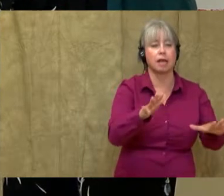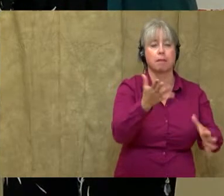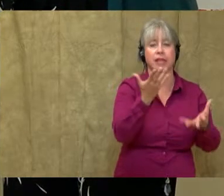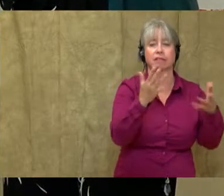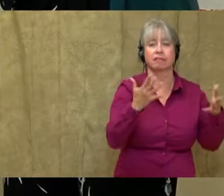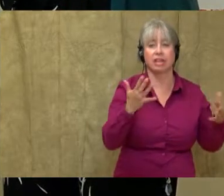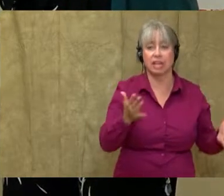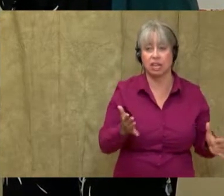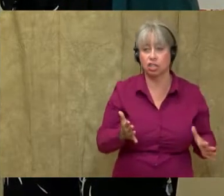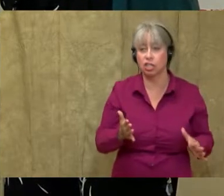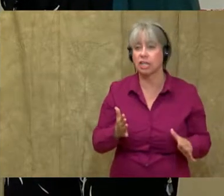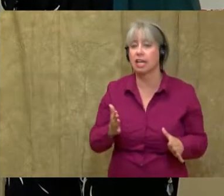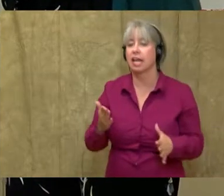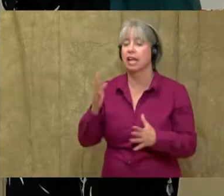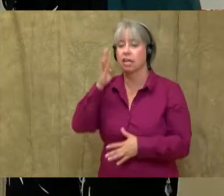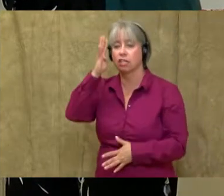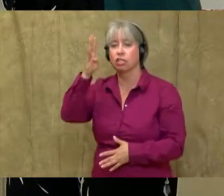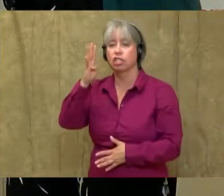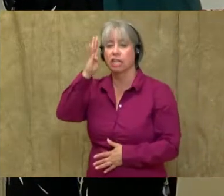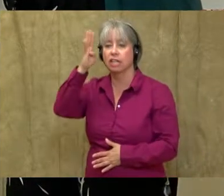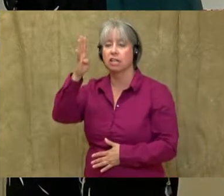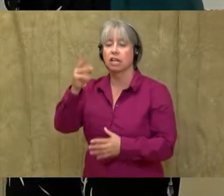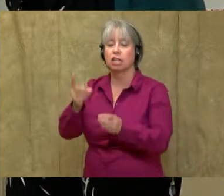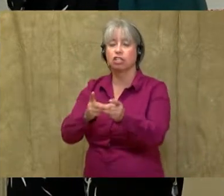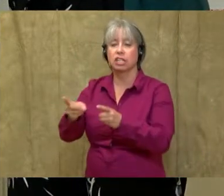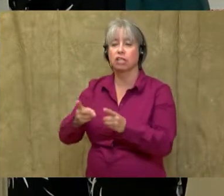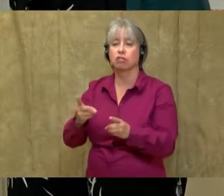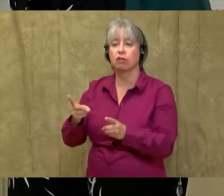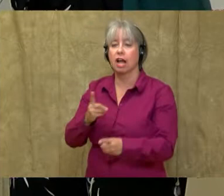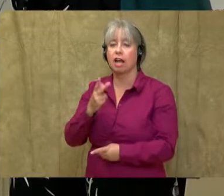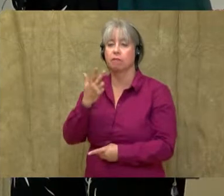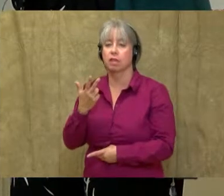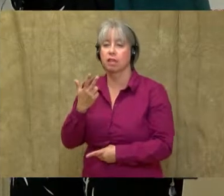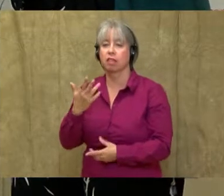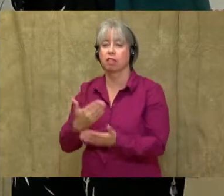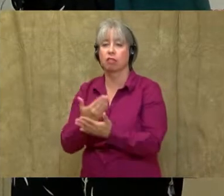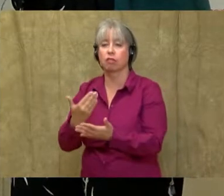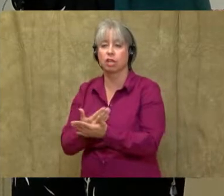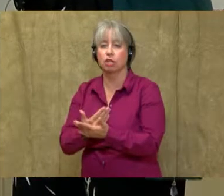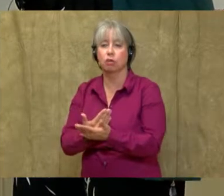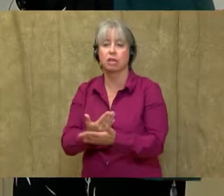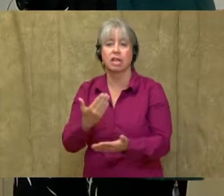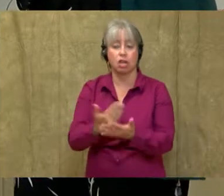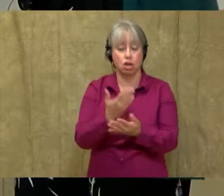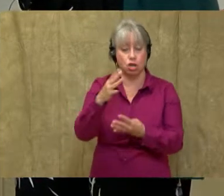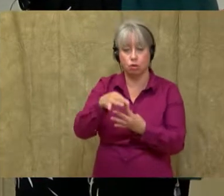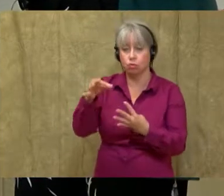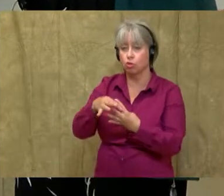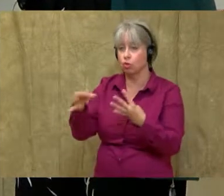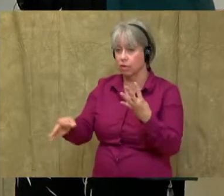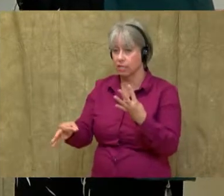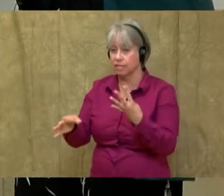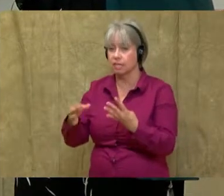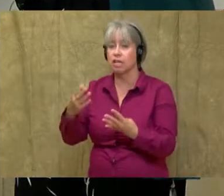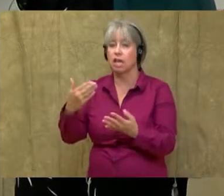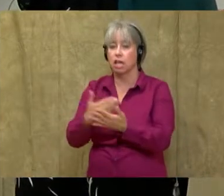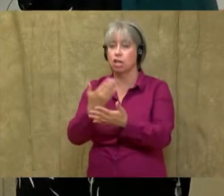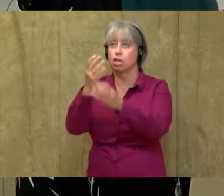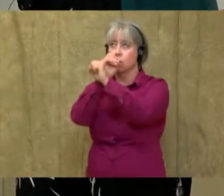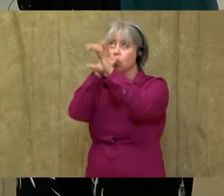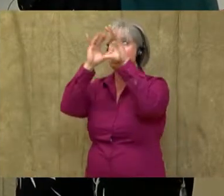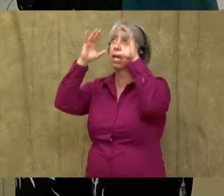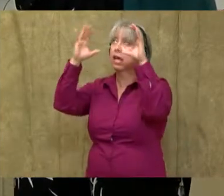in to describe 3 new ways that we can start to live. She uses the word new 3 times. New choices, new images,